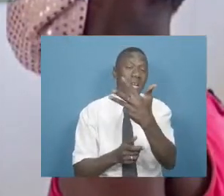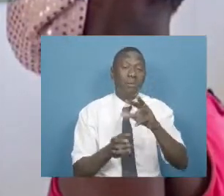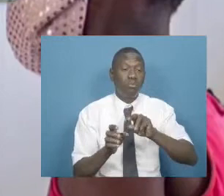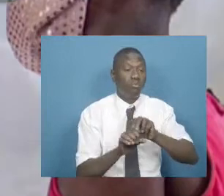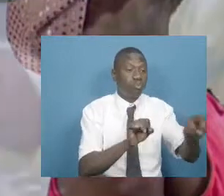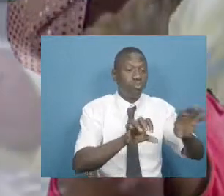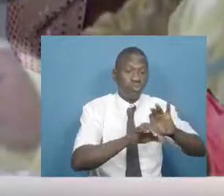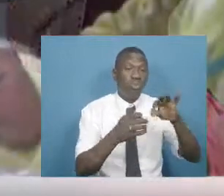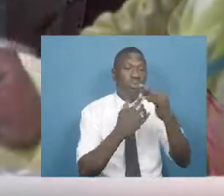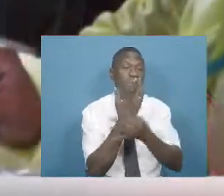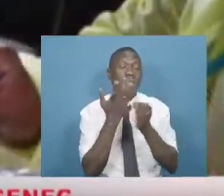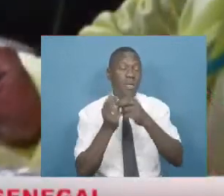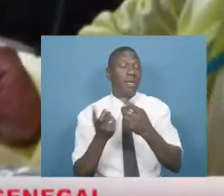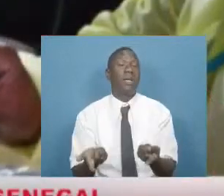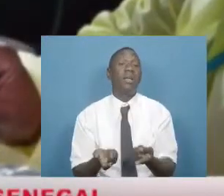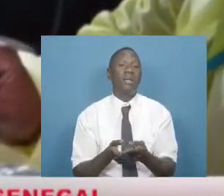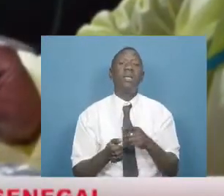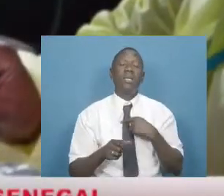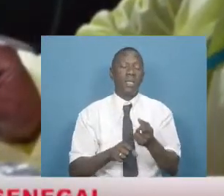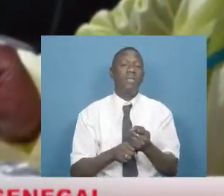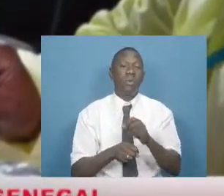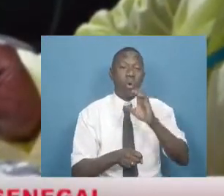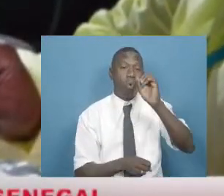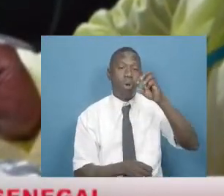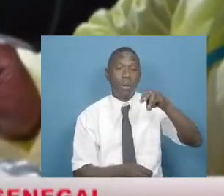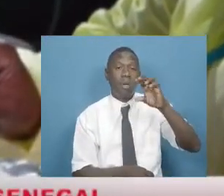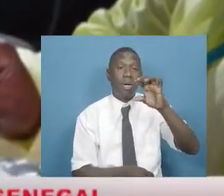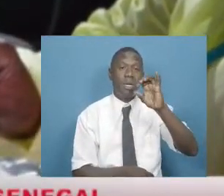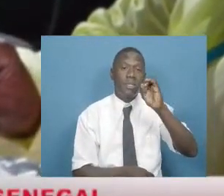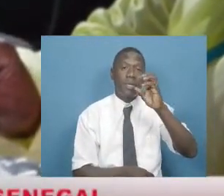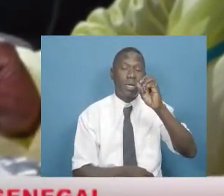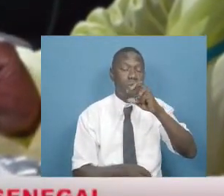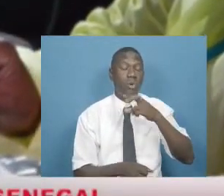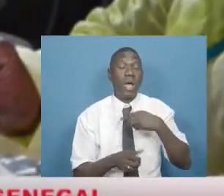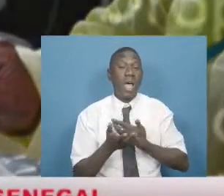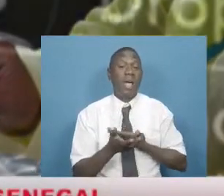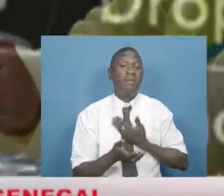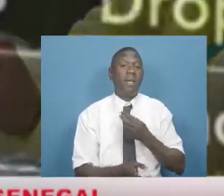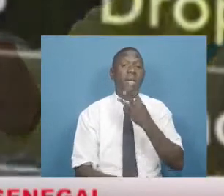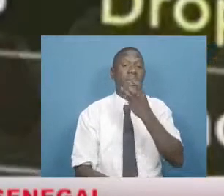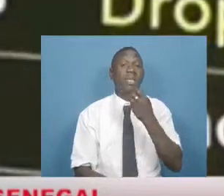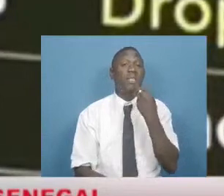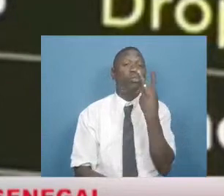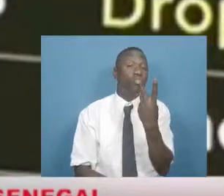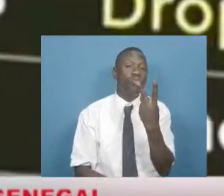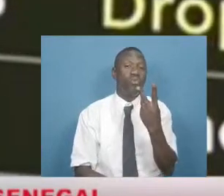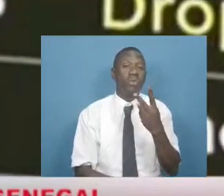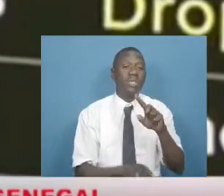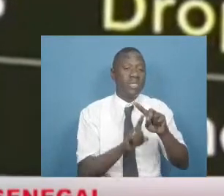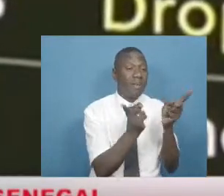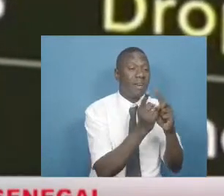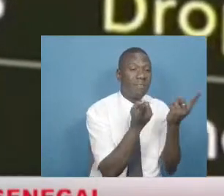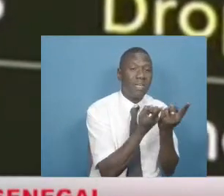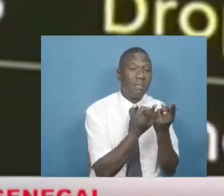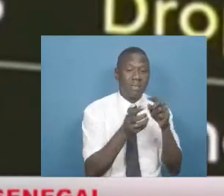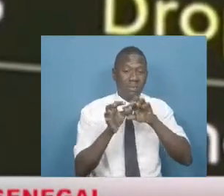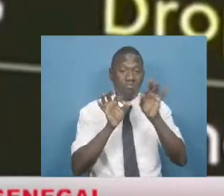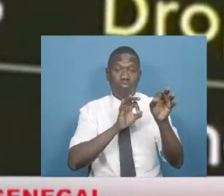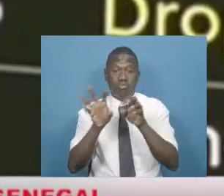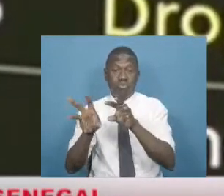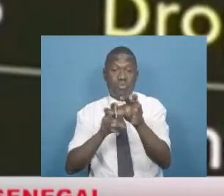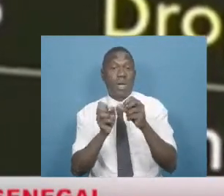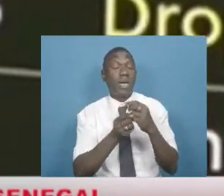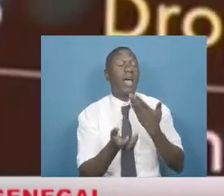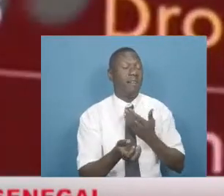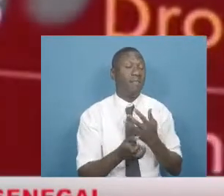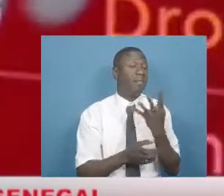plays an essential role in infection, the Omicron variant has 32 mutations on this protein and about 50 in all. It is